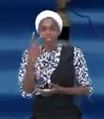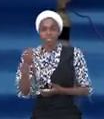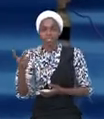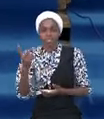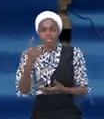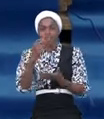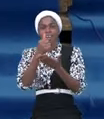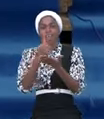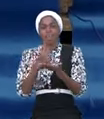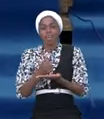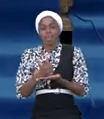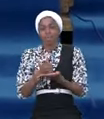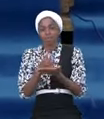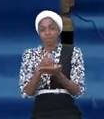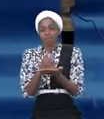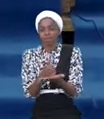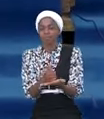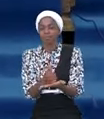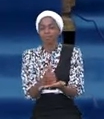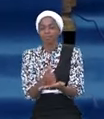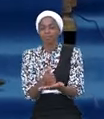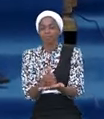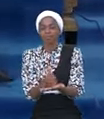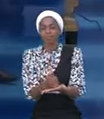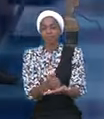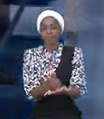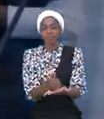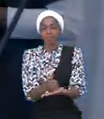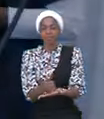will find out. Now,